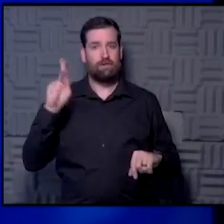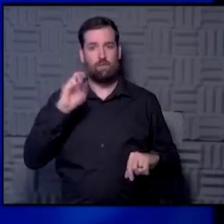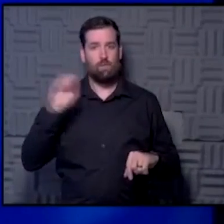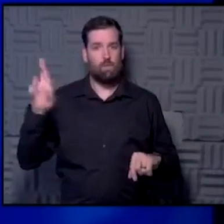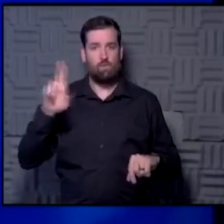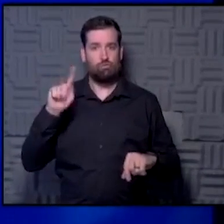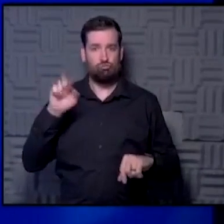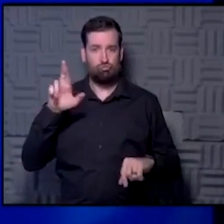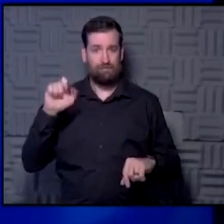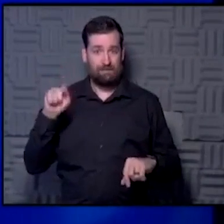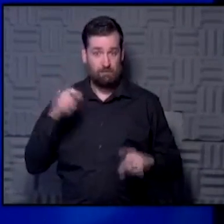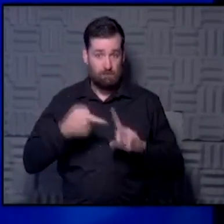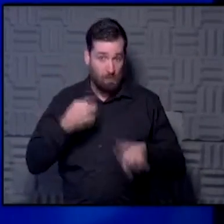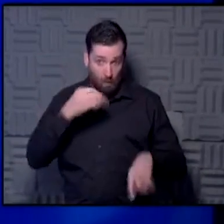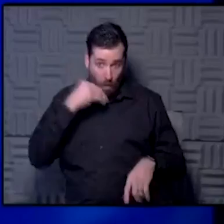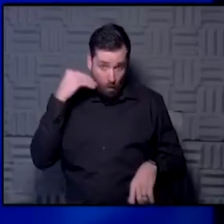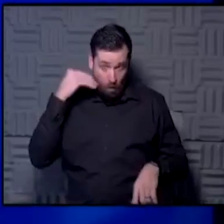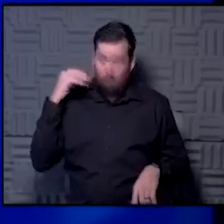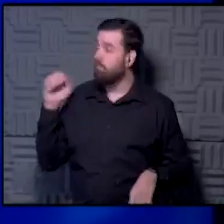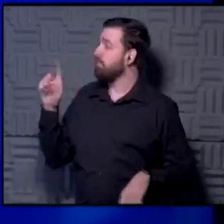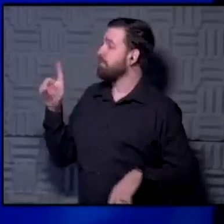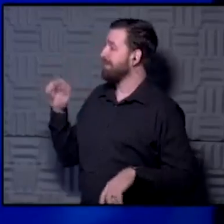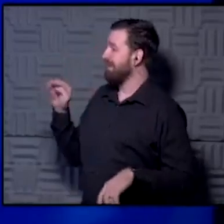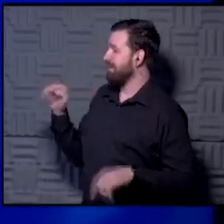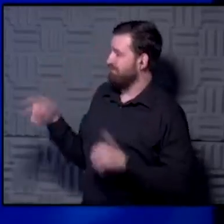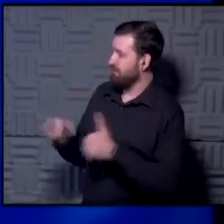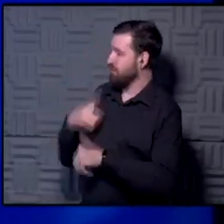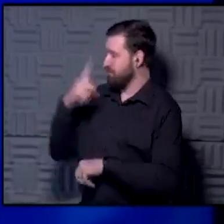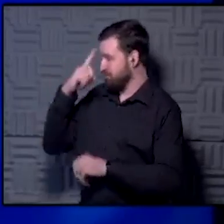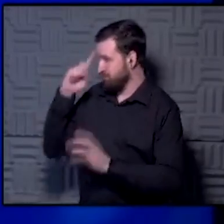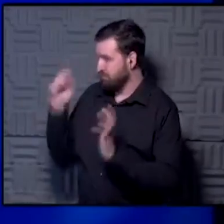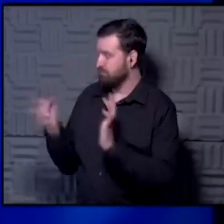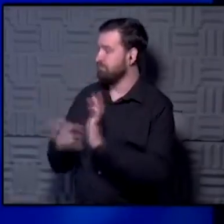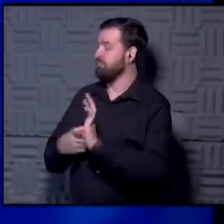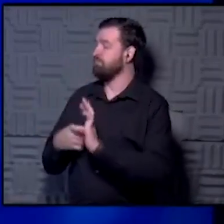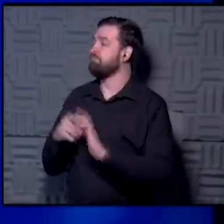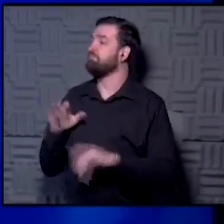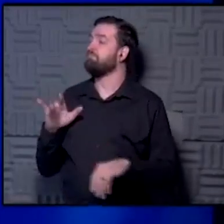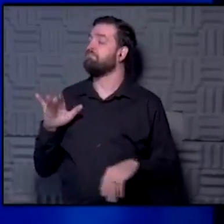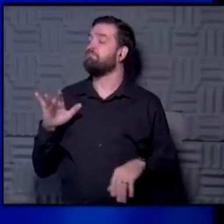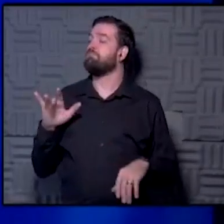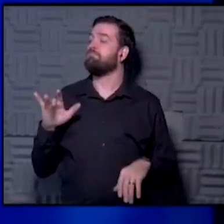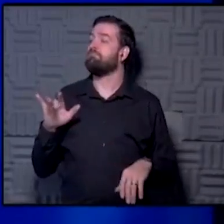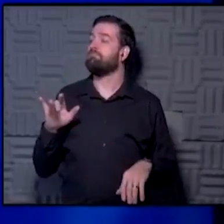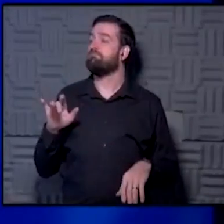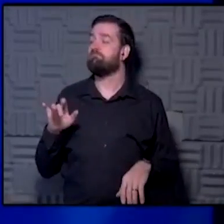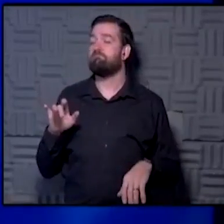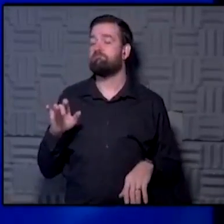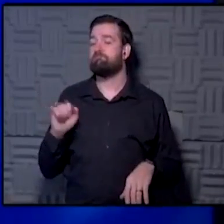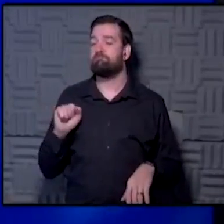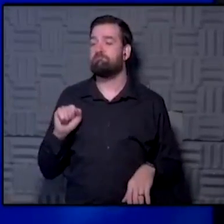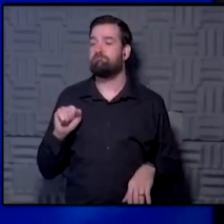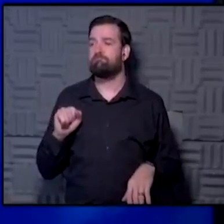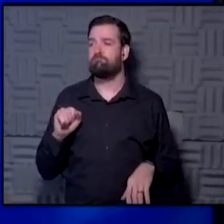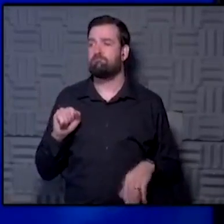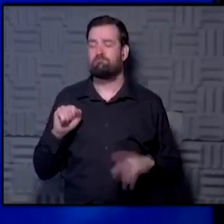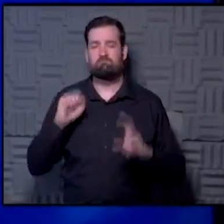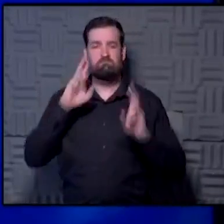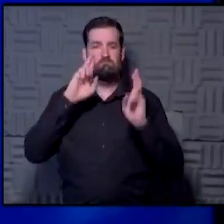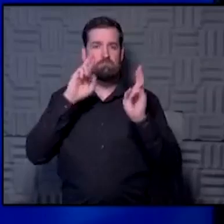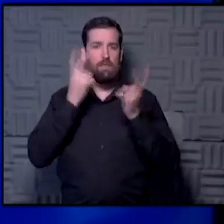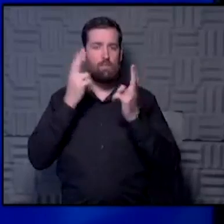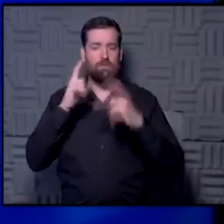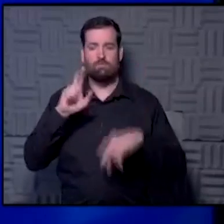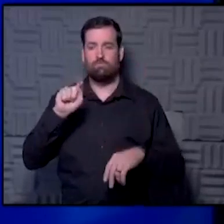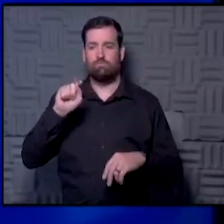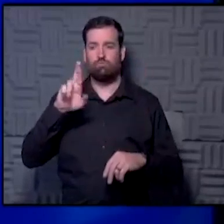home? You bet. Well, Dana, the first thing that comes to my mind, and we'll see what Spencer says too, the first thing that comes to my mind is, Halloween